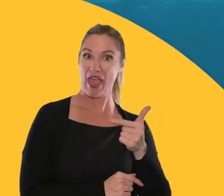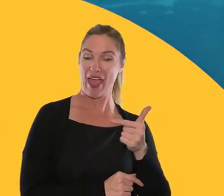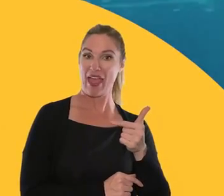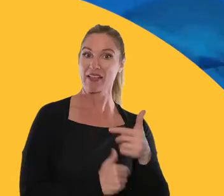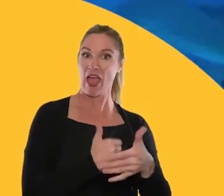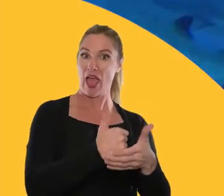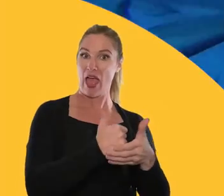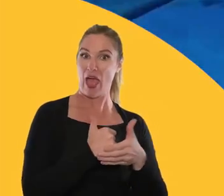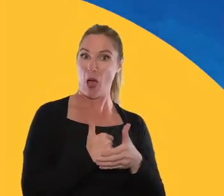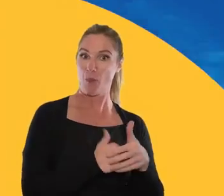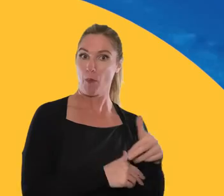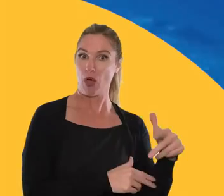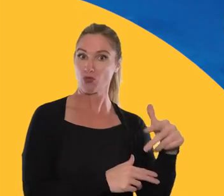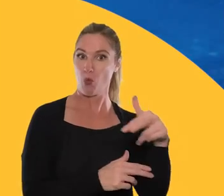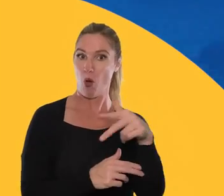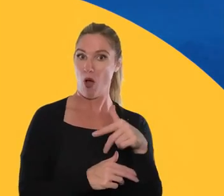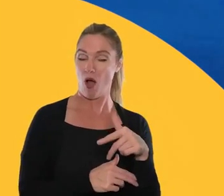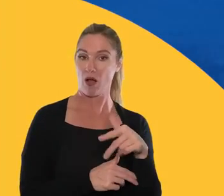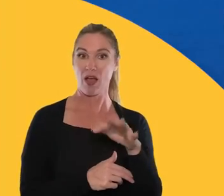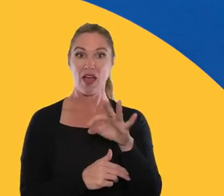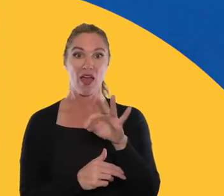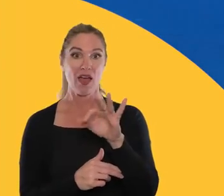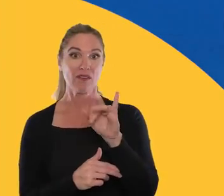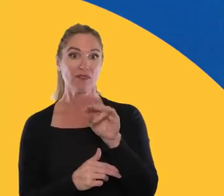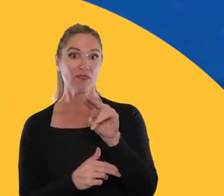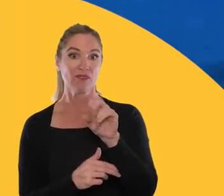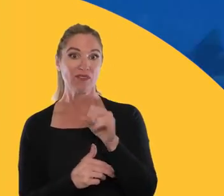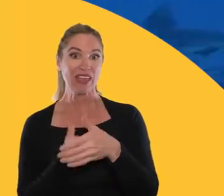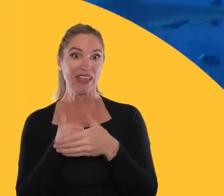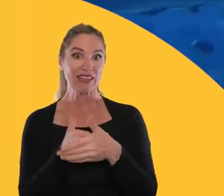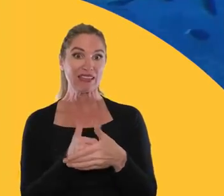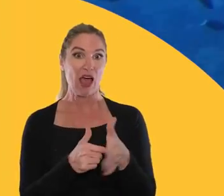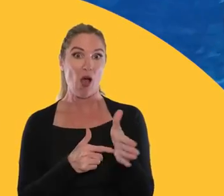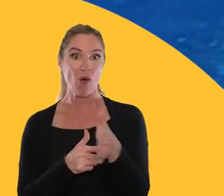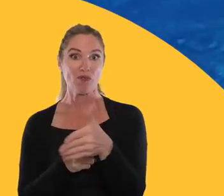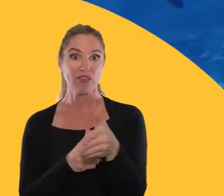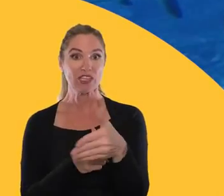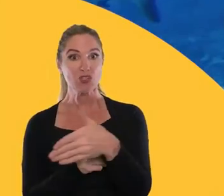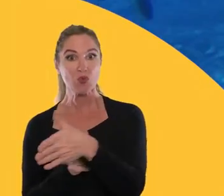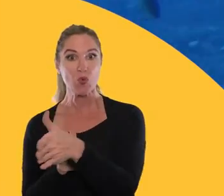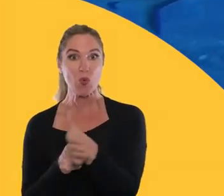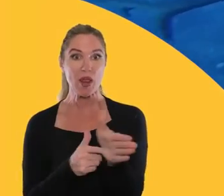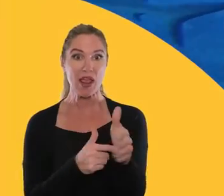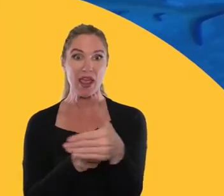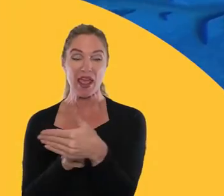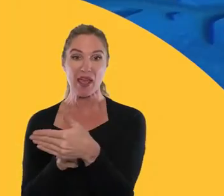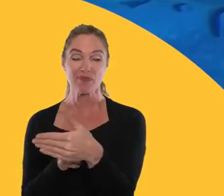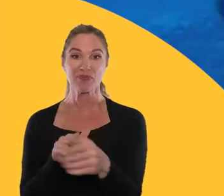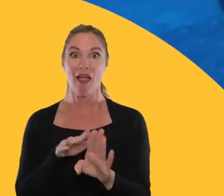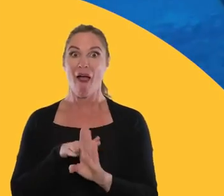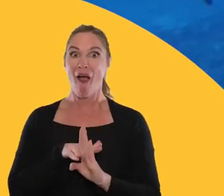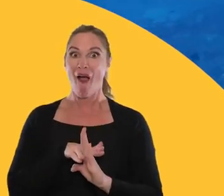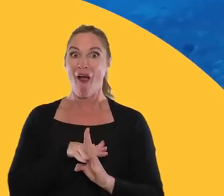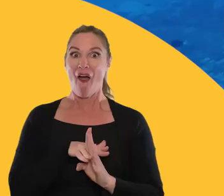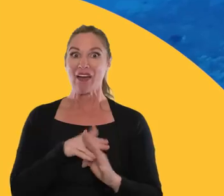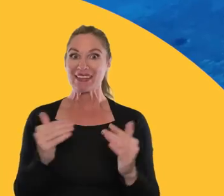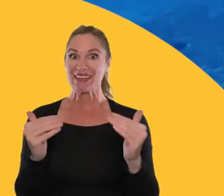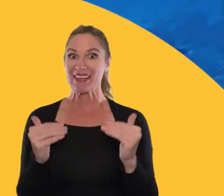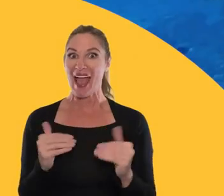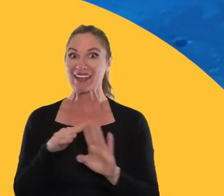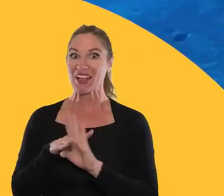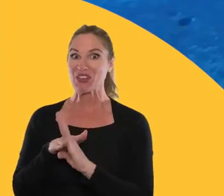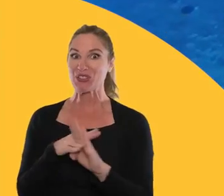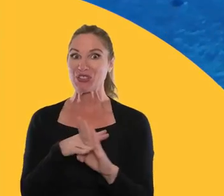sharks. Snap, snap, snap, snap, snap, snap, snap. Sharks are great hunters. There are hundreds